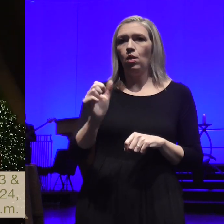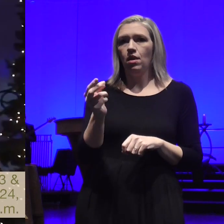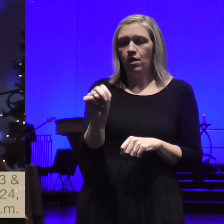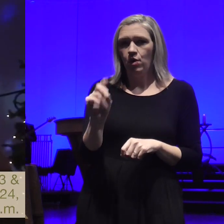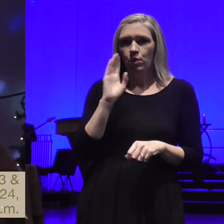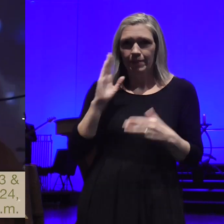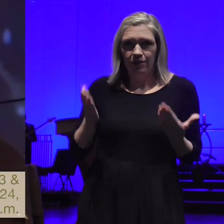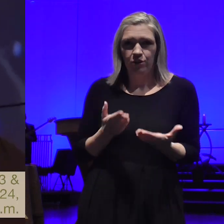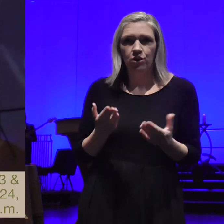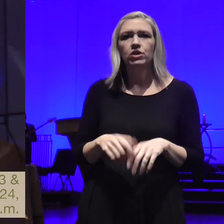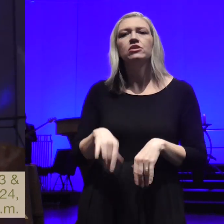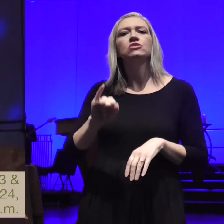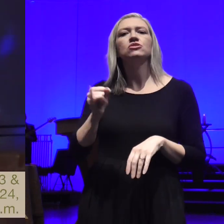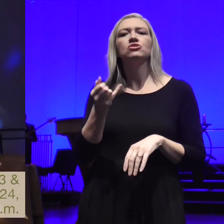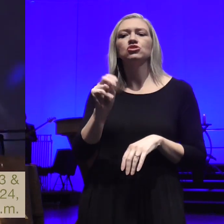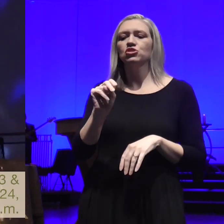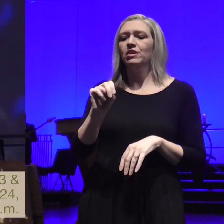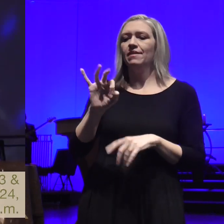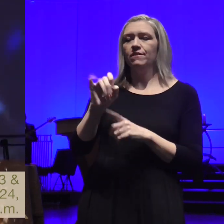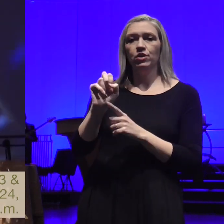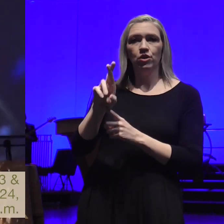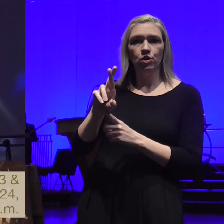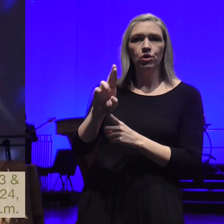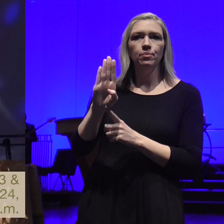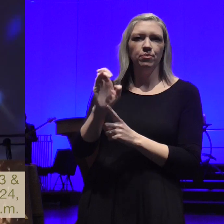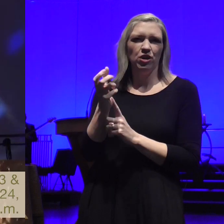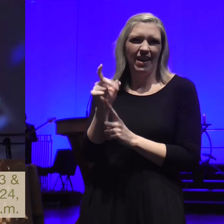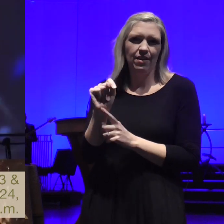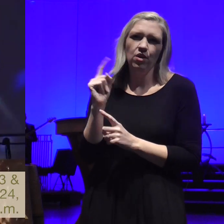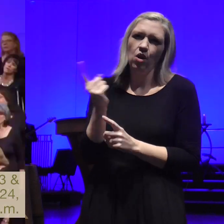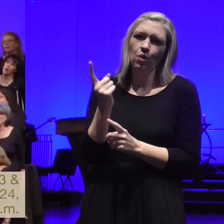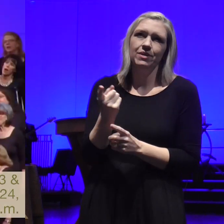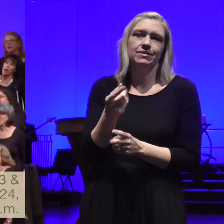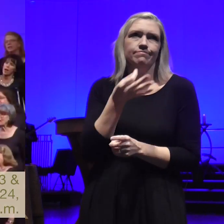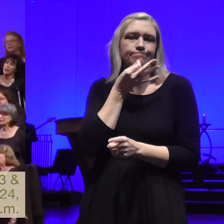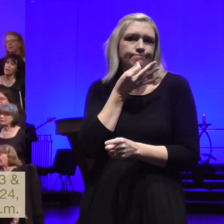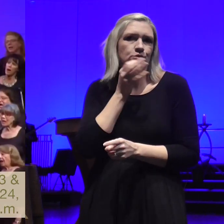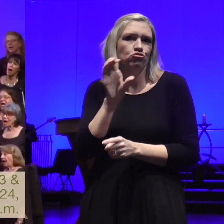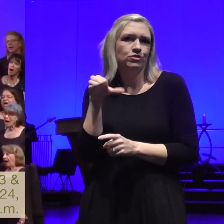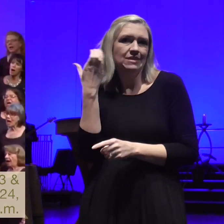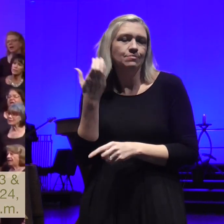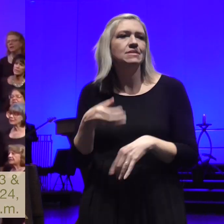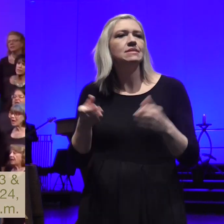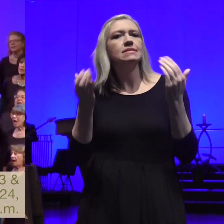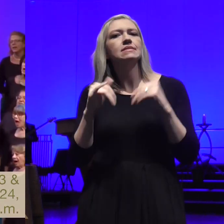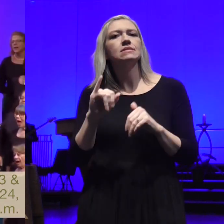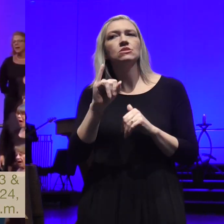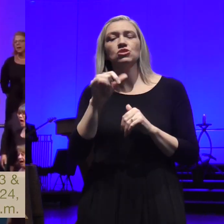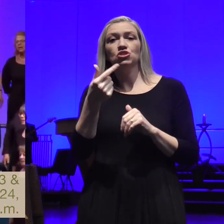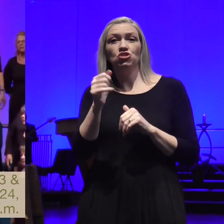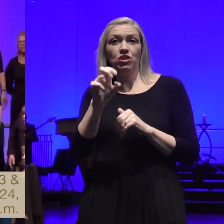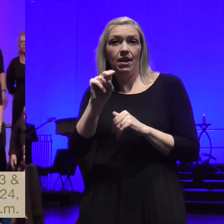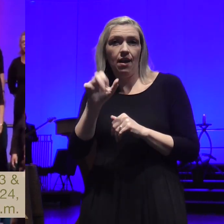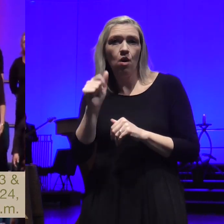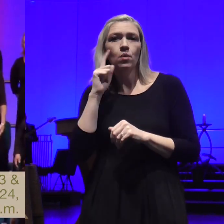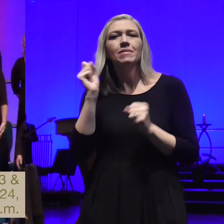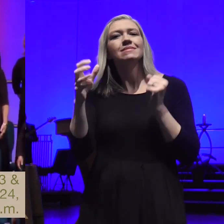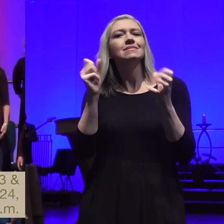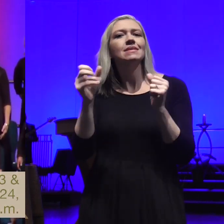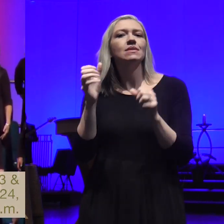will have Jennifer Burnett, who always brings the heart of Christmas. We have Gianna Neathammer, who will be singing with our Mile High